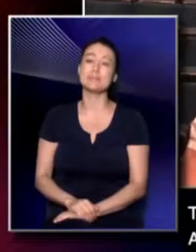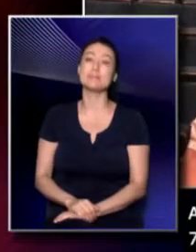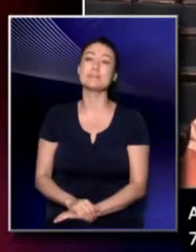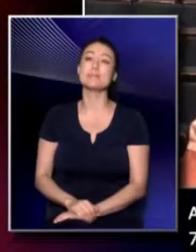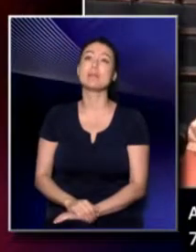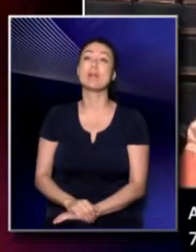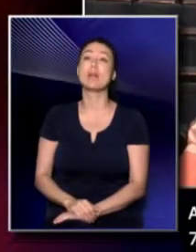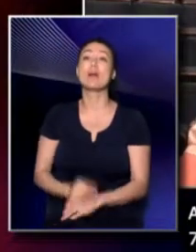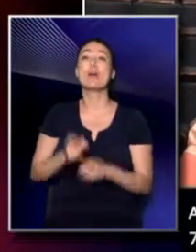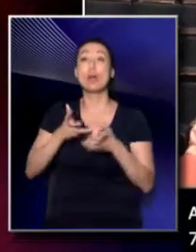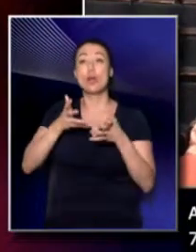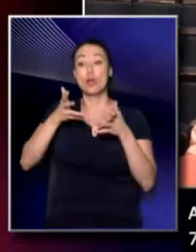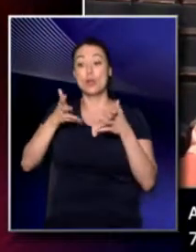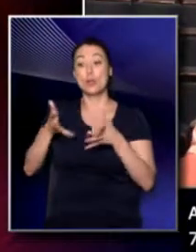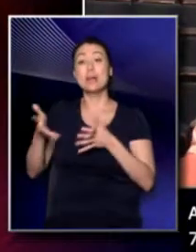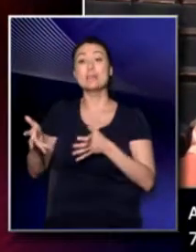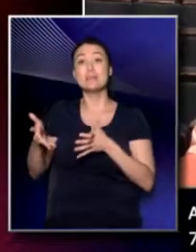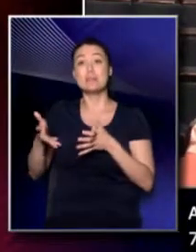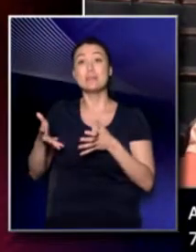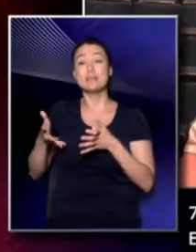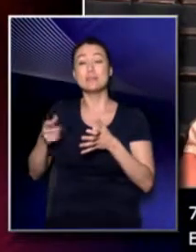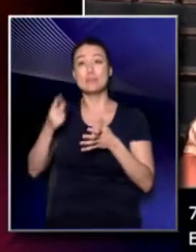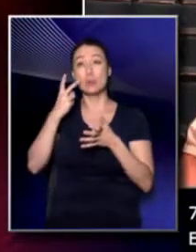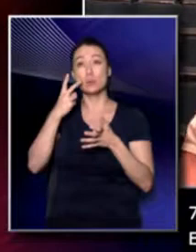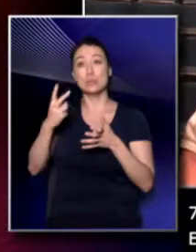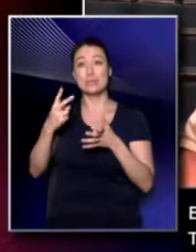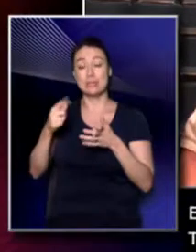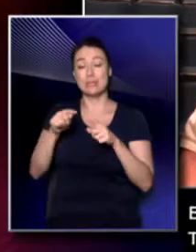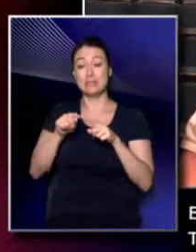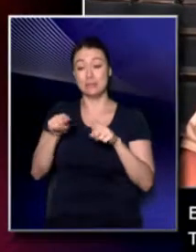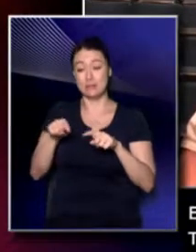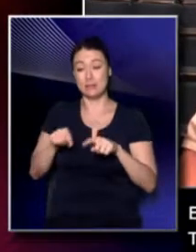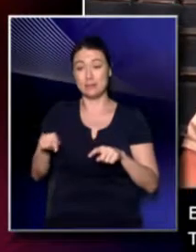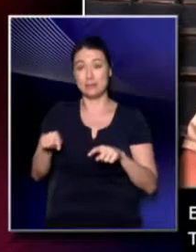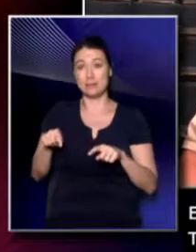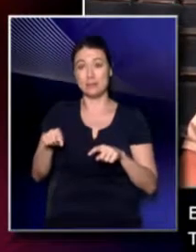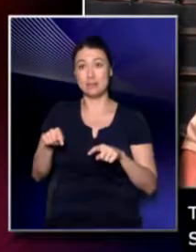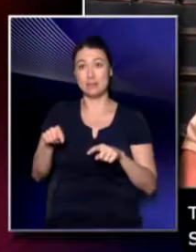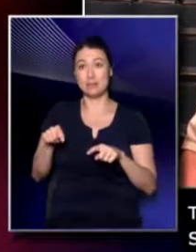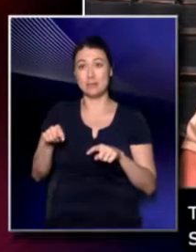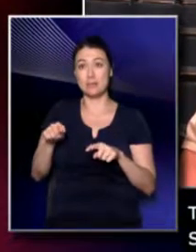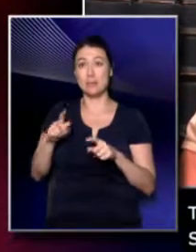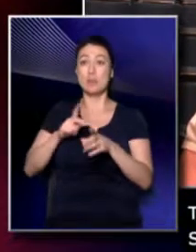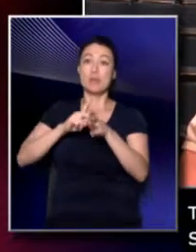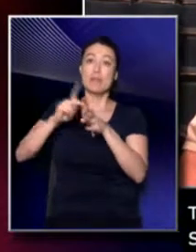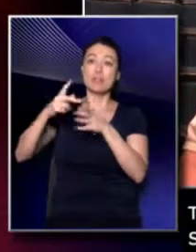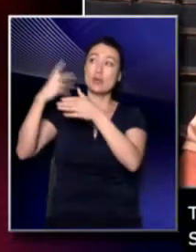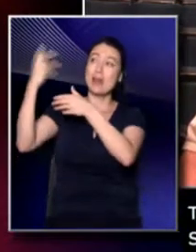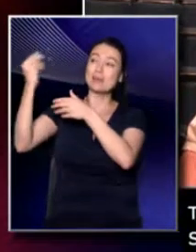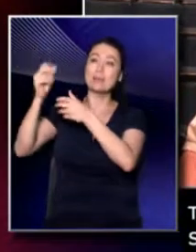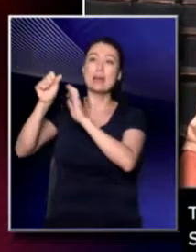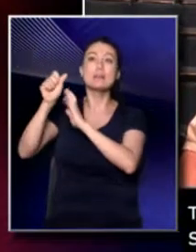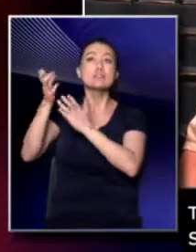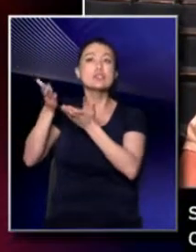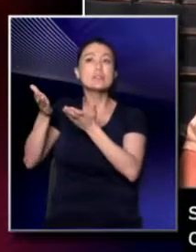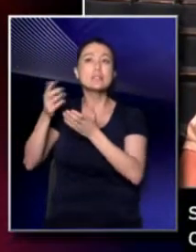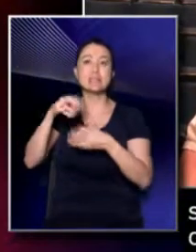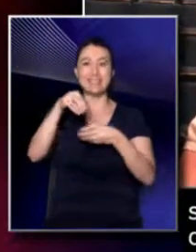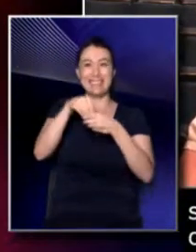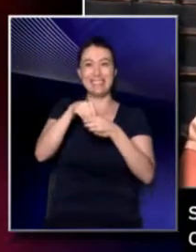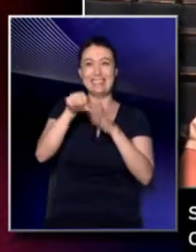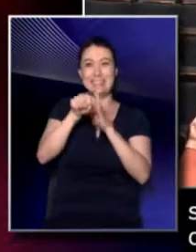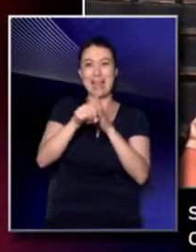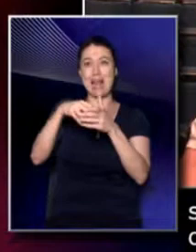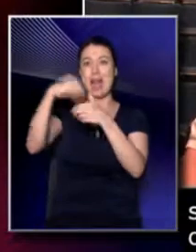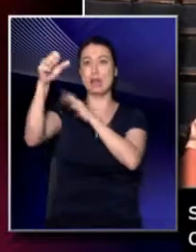The rest of the line items that you see there, professional and outside services, in-state and out-of-state travel,